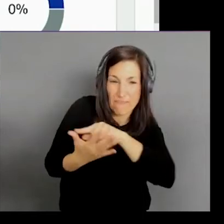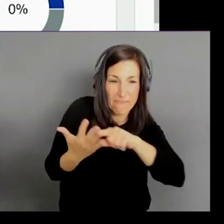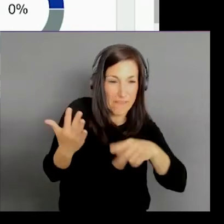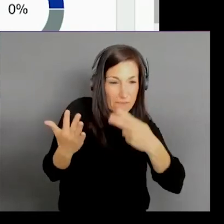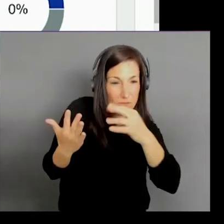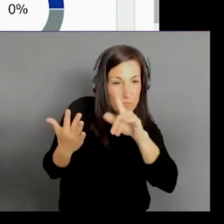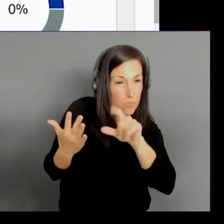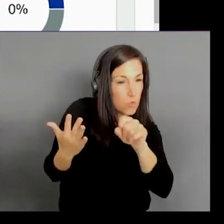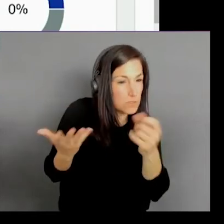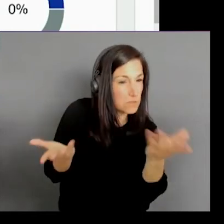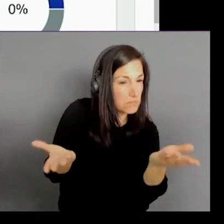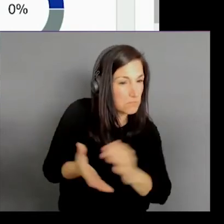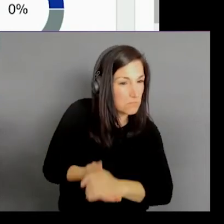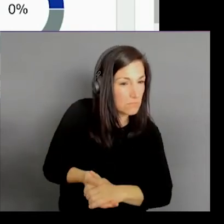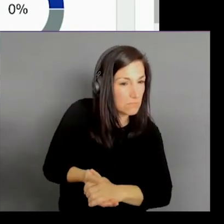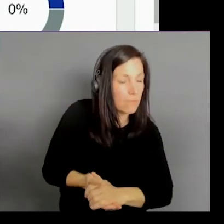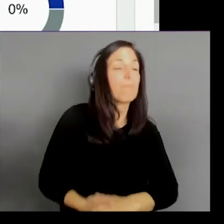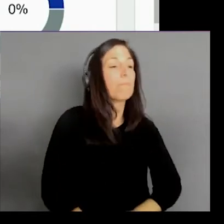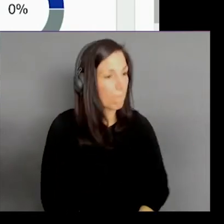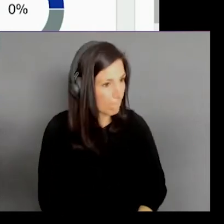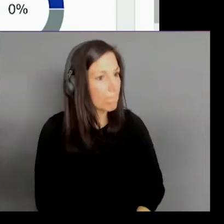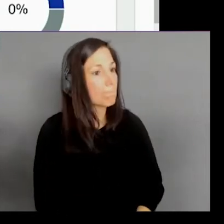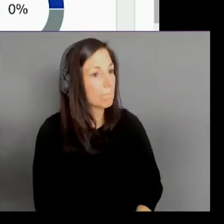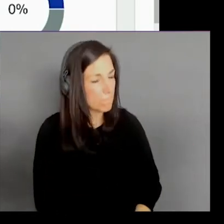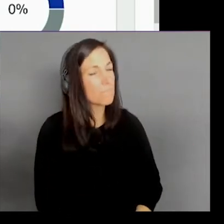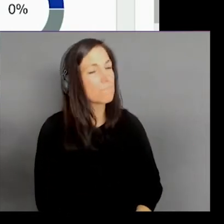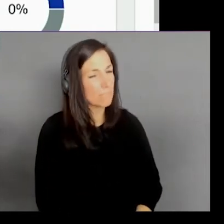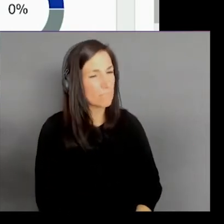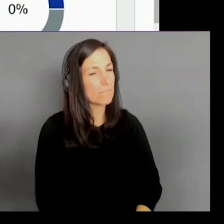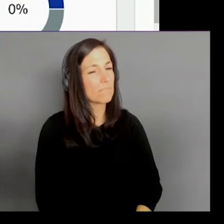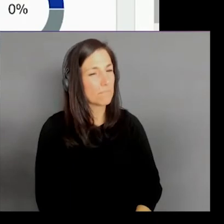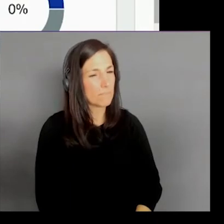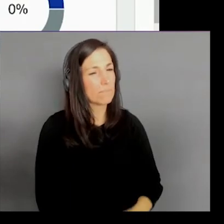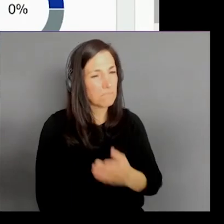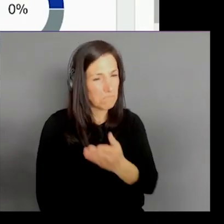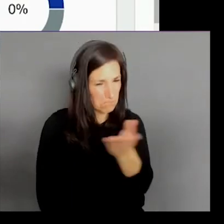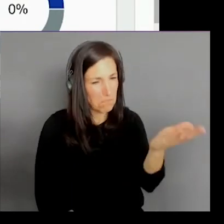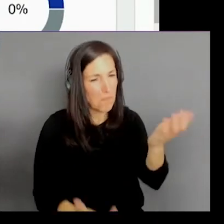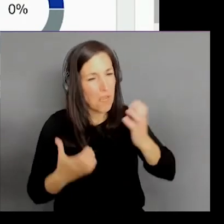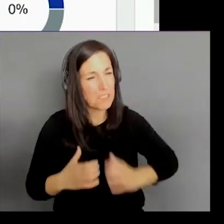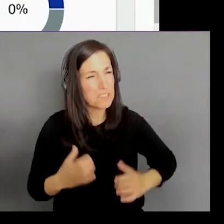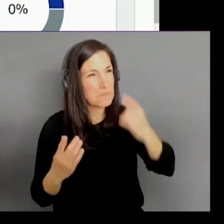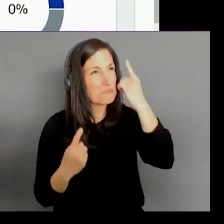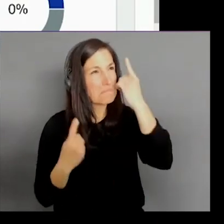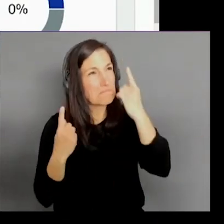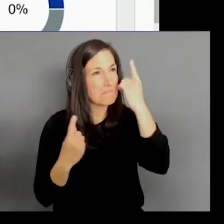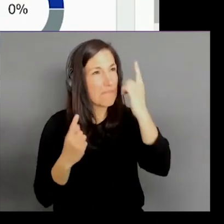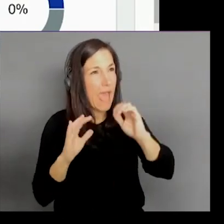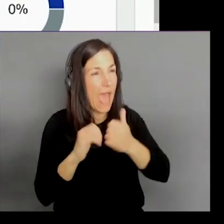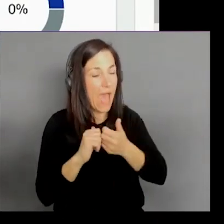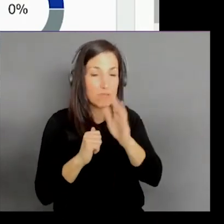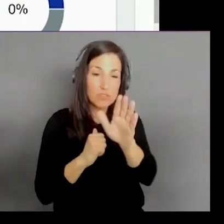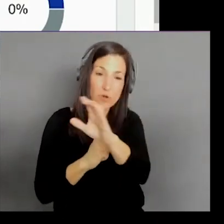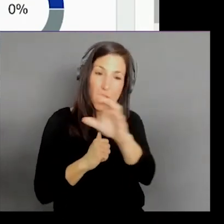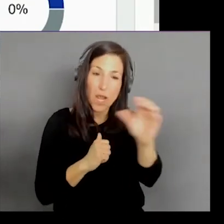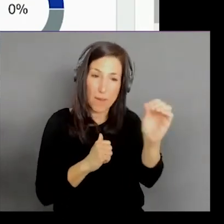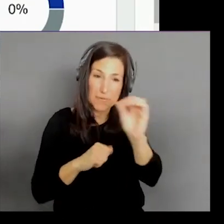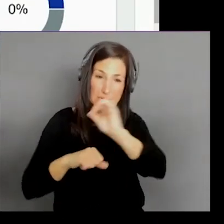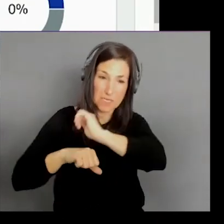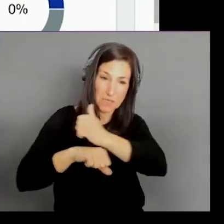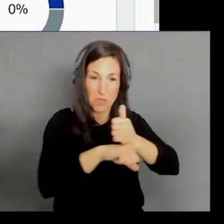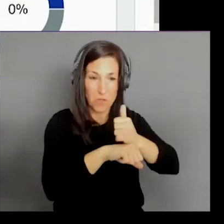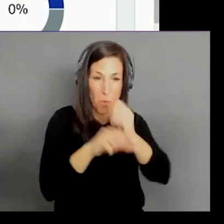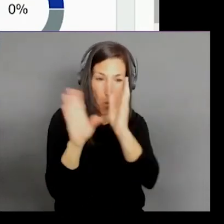Yes, so I would think about how your company is organized. So at best practice, if you are operating across